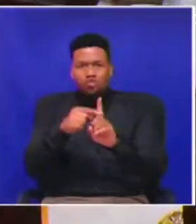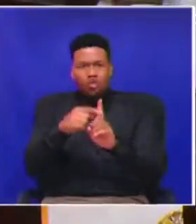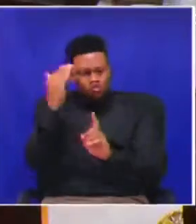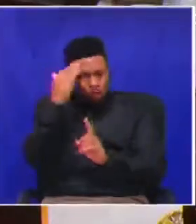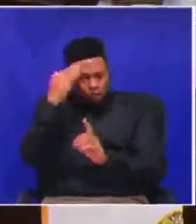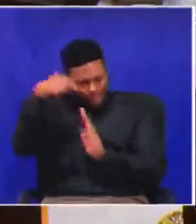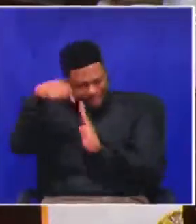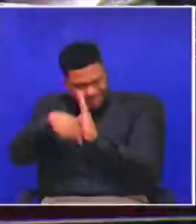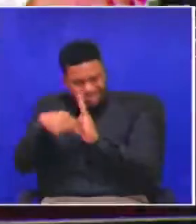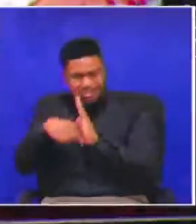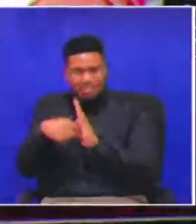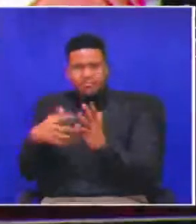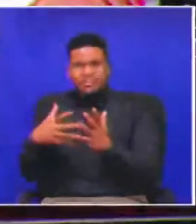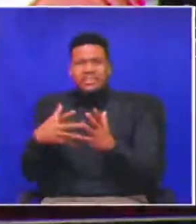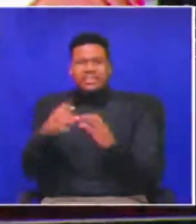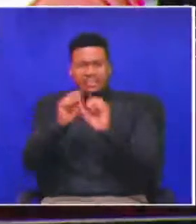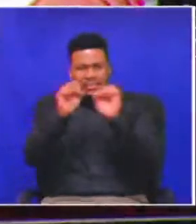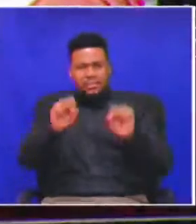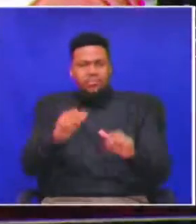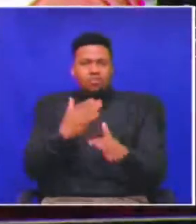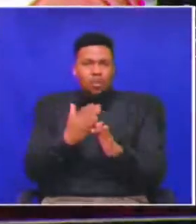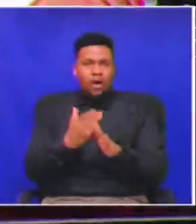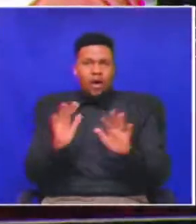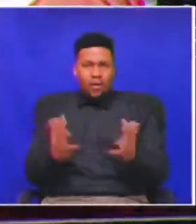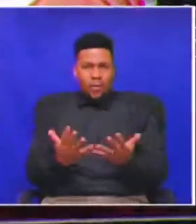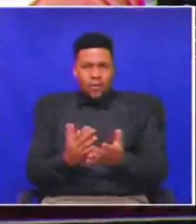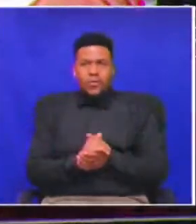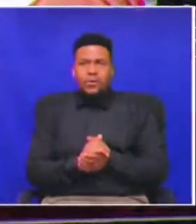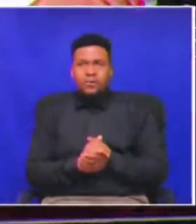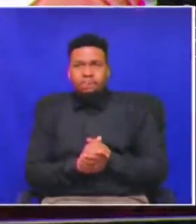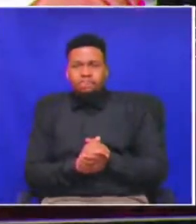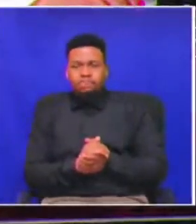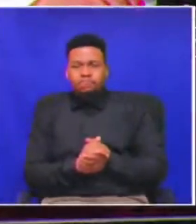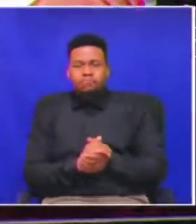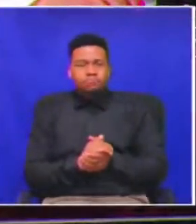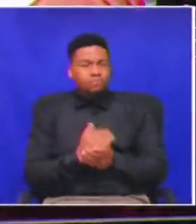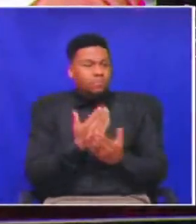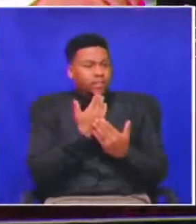you. Thank you, Honorable President.